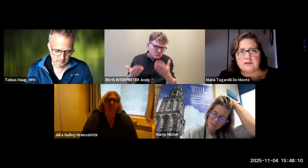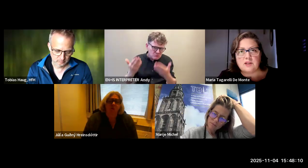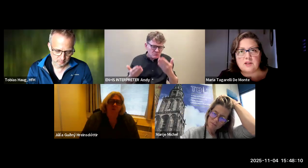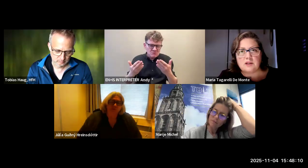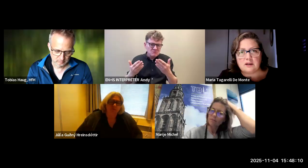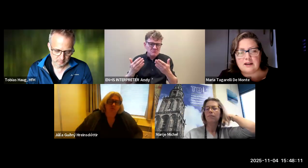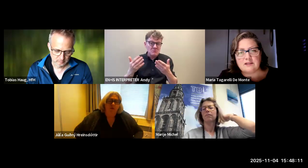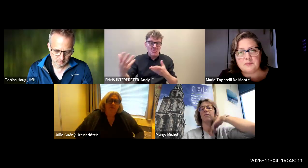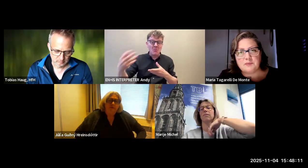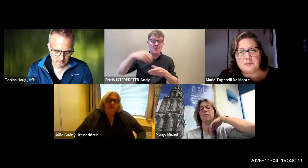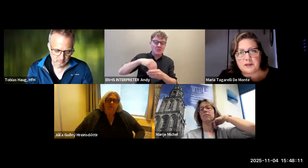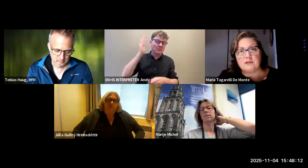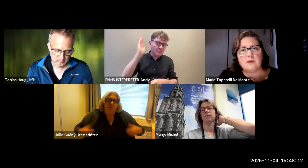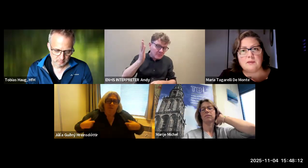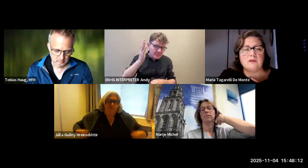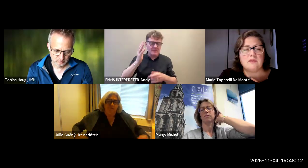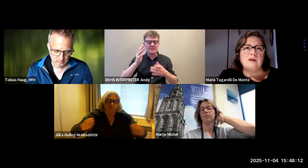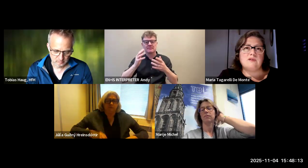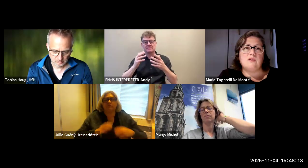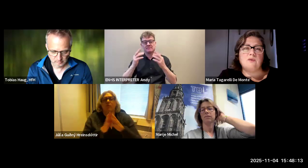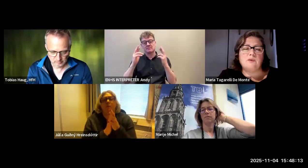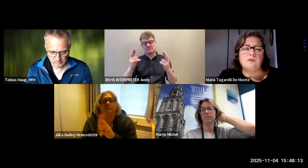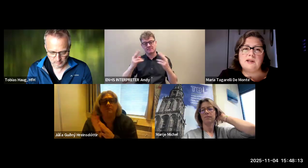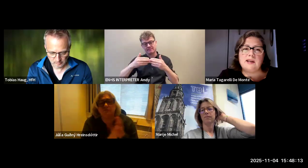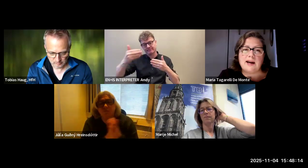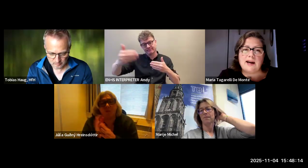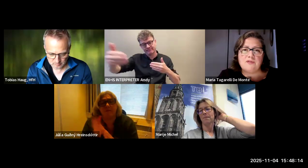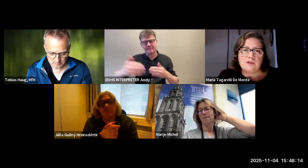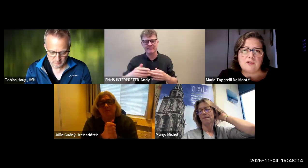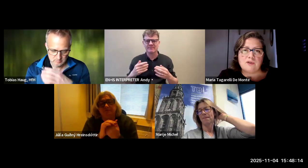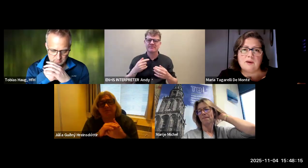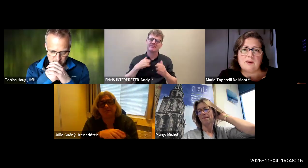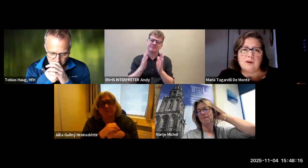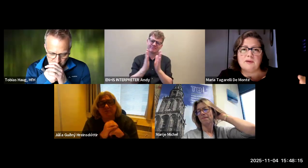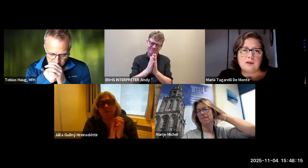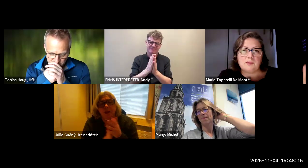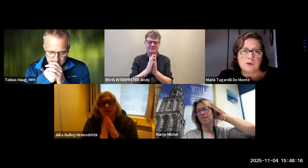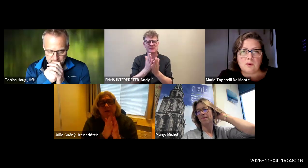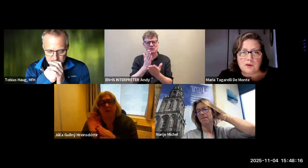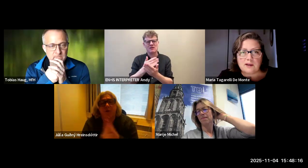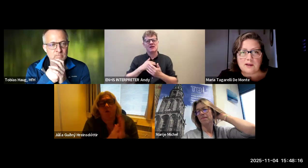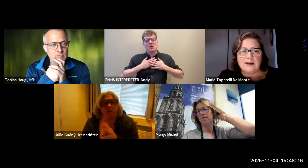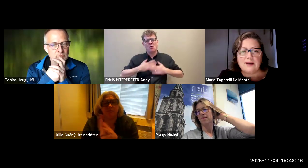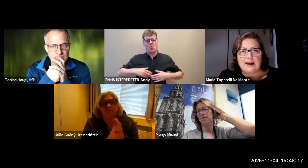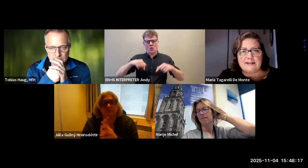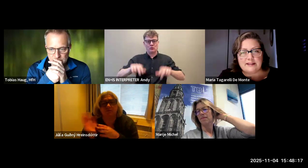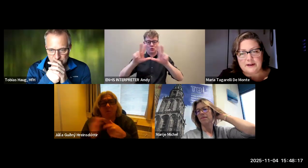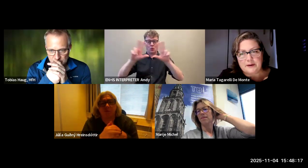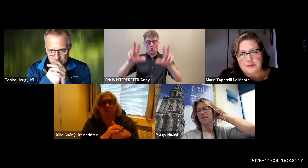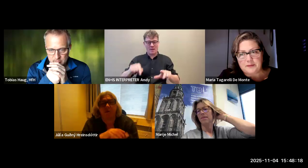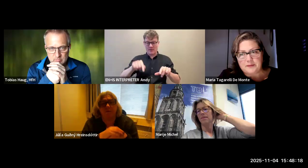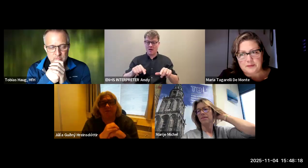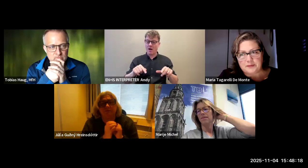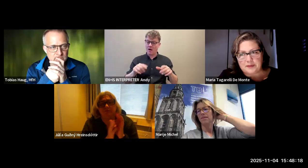your participation as a speaker in this webinar. So we would really like for this webinar to keep growing